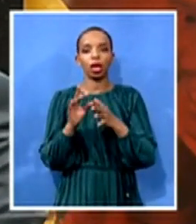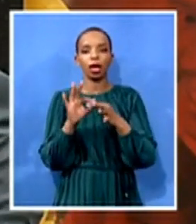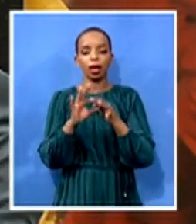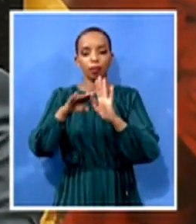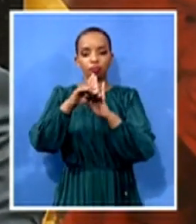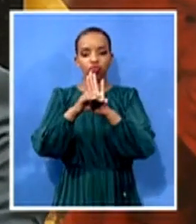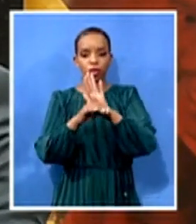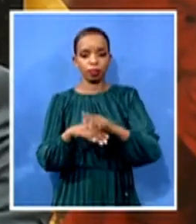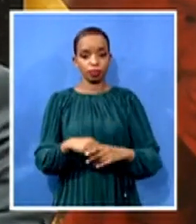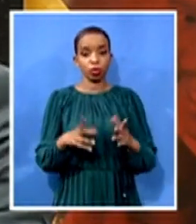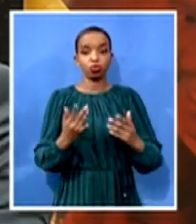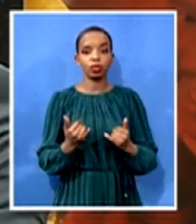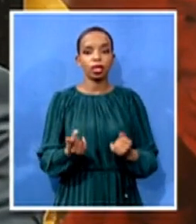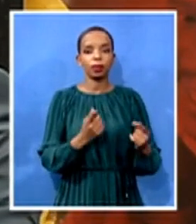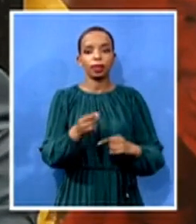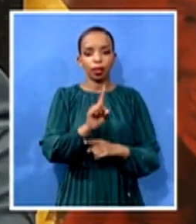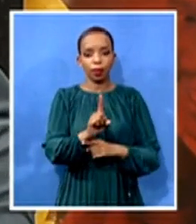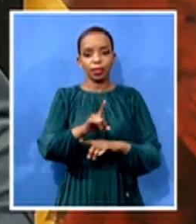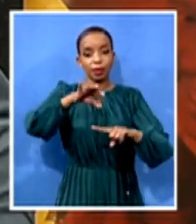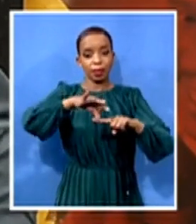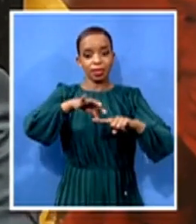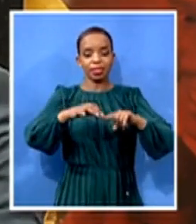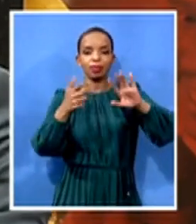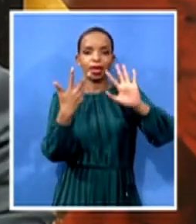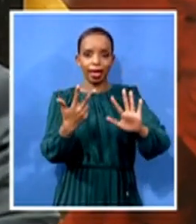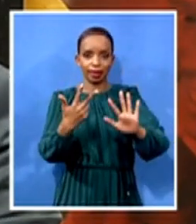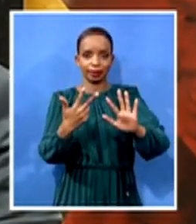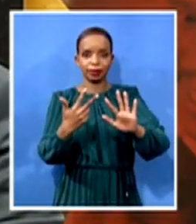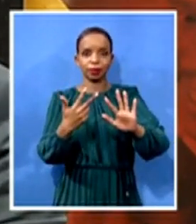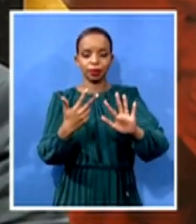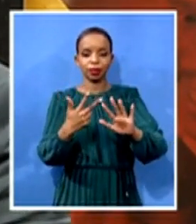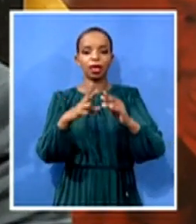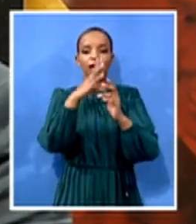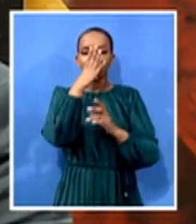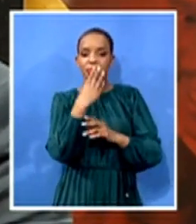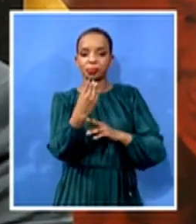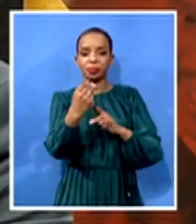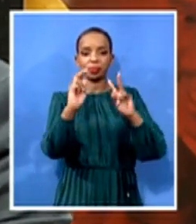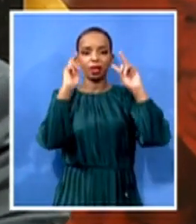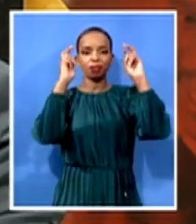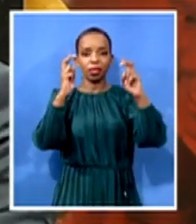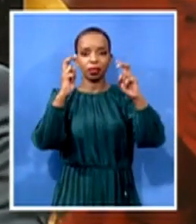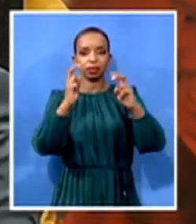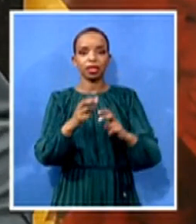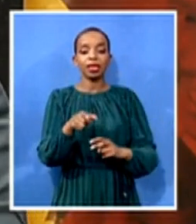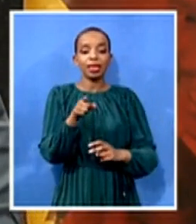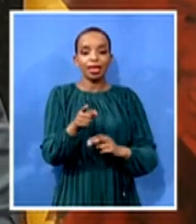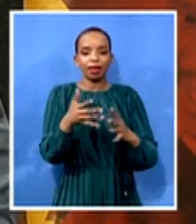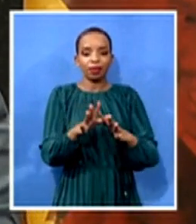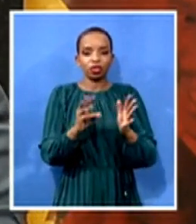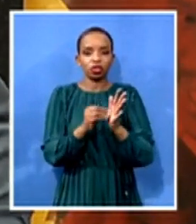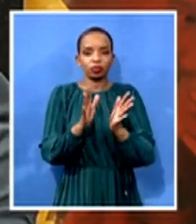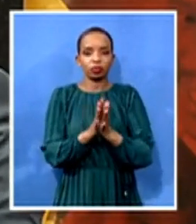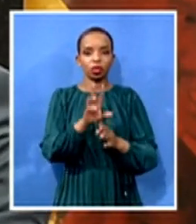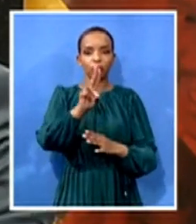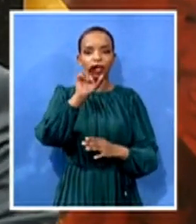Mercedes-Benz Sprinter buses certified to carry 23 people to special schools of our